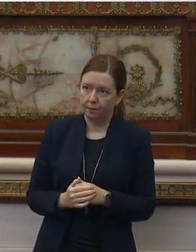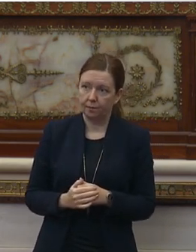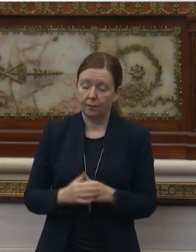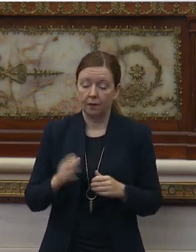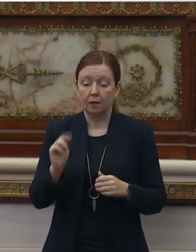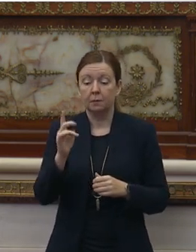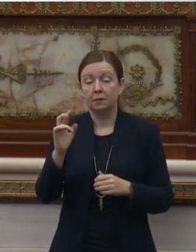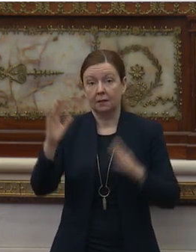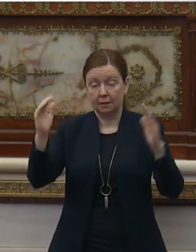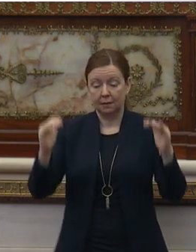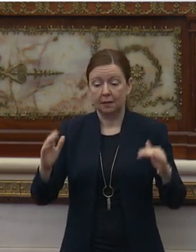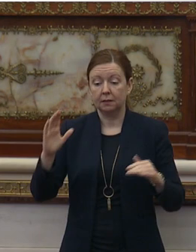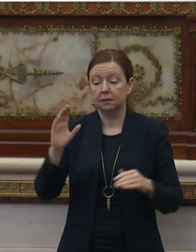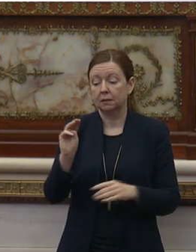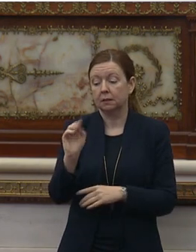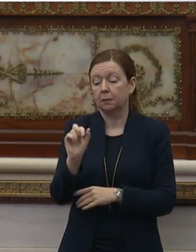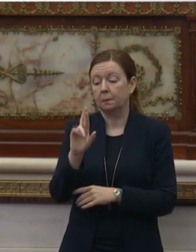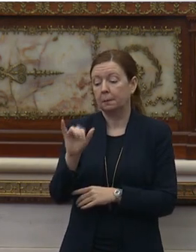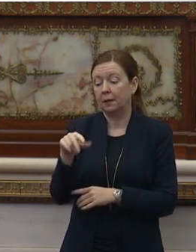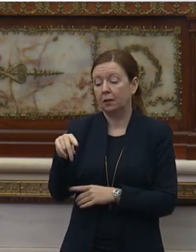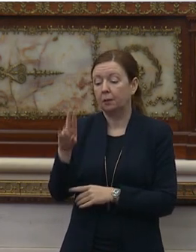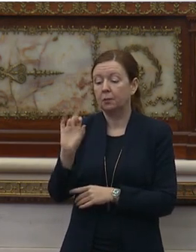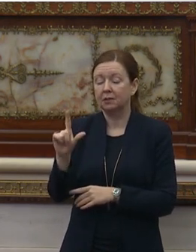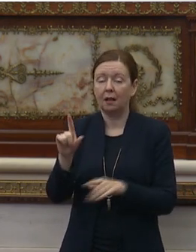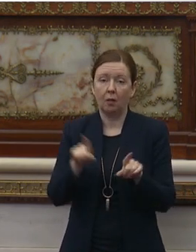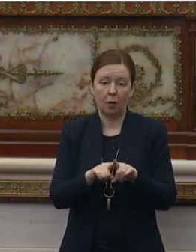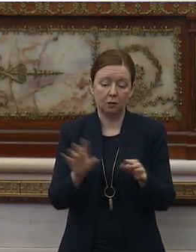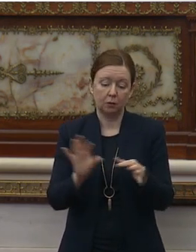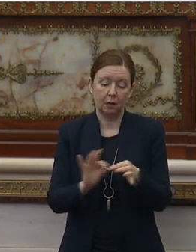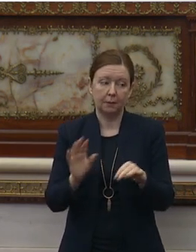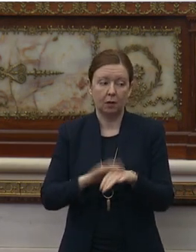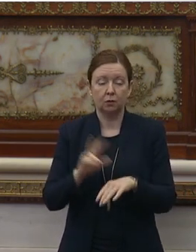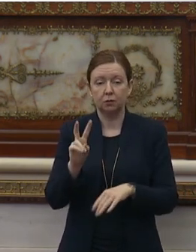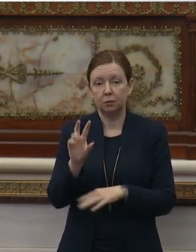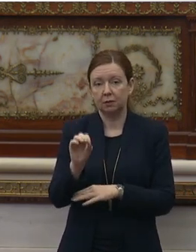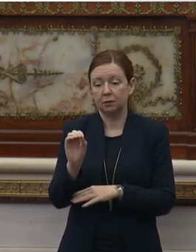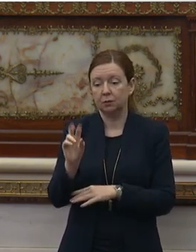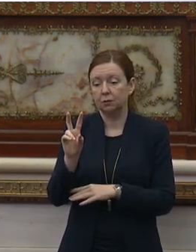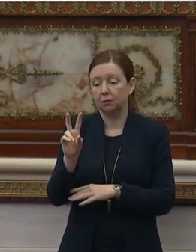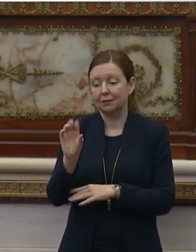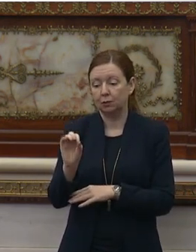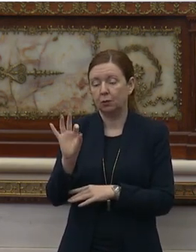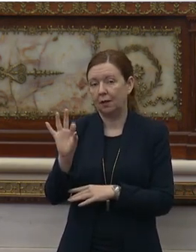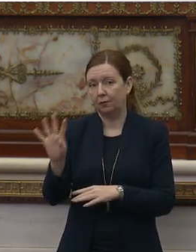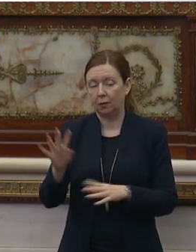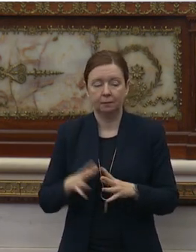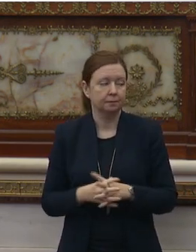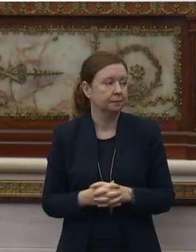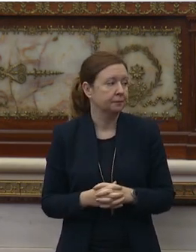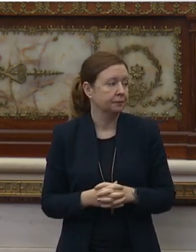The next speaker is Mary Purcell, also commenting on 200094.